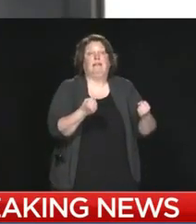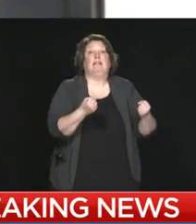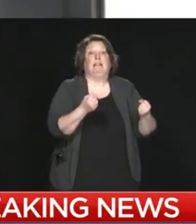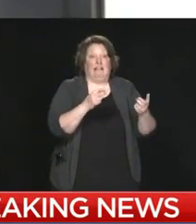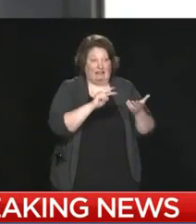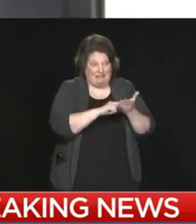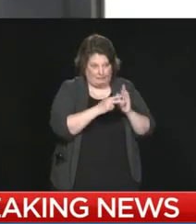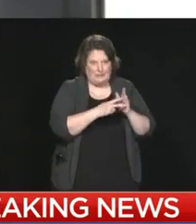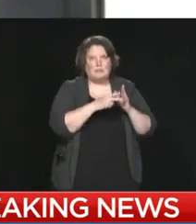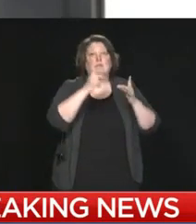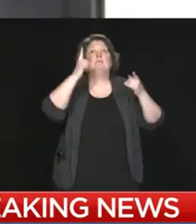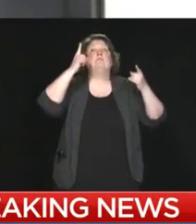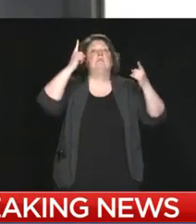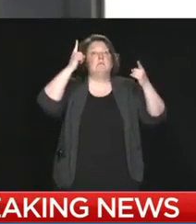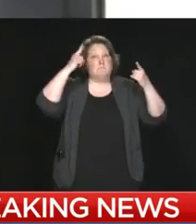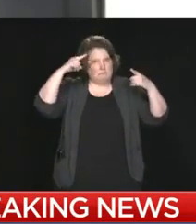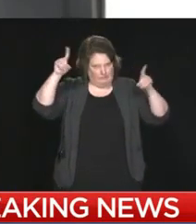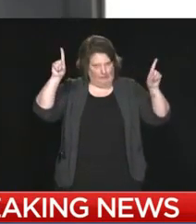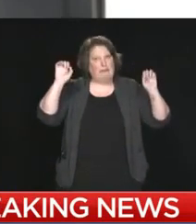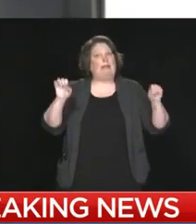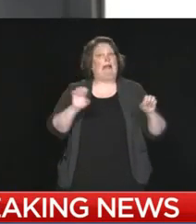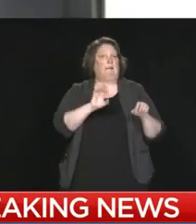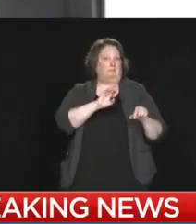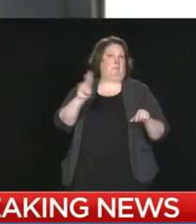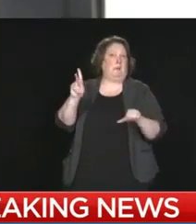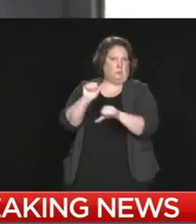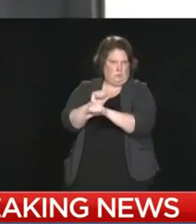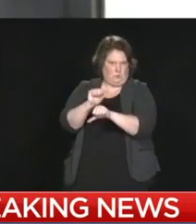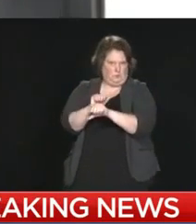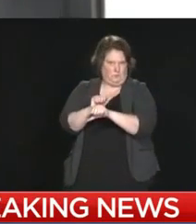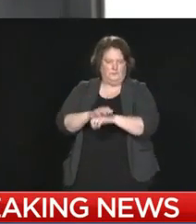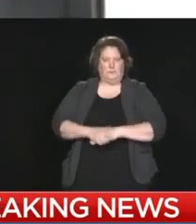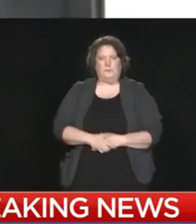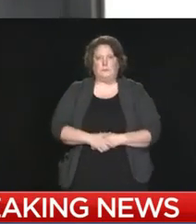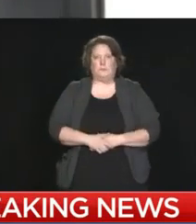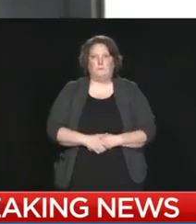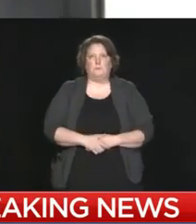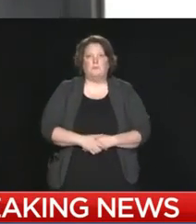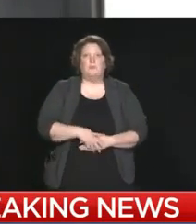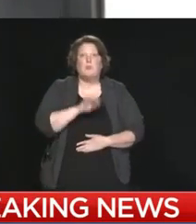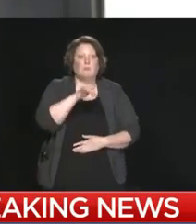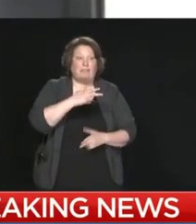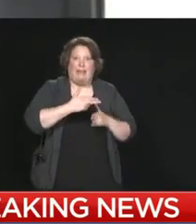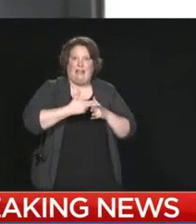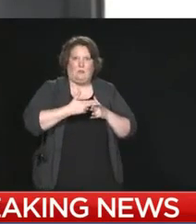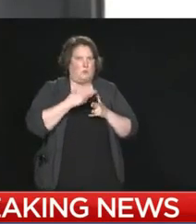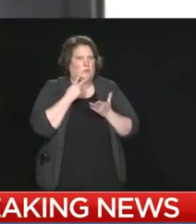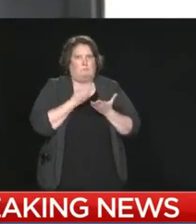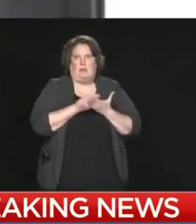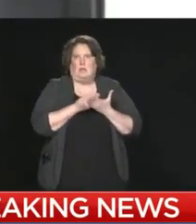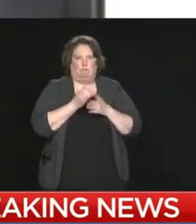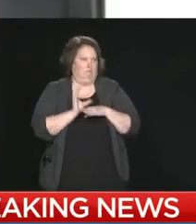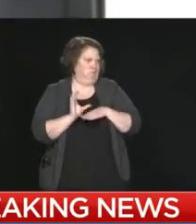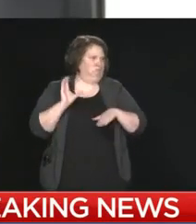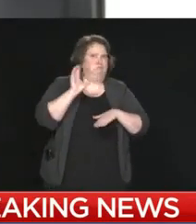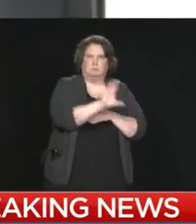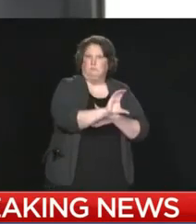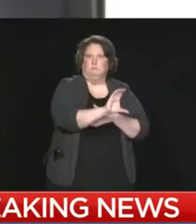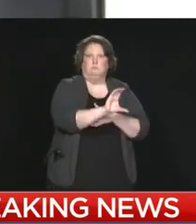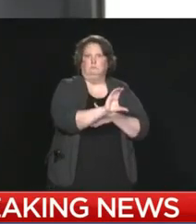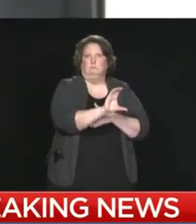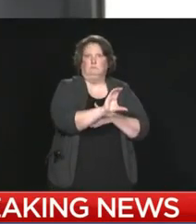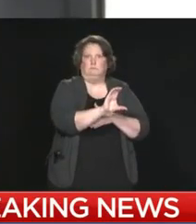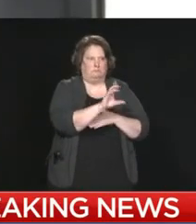the crisis. To do that, we needed to invest immediately to support Canadians. The best